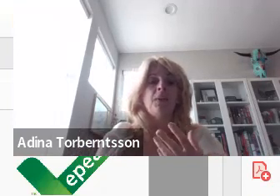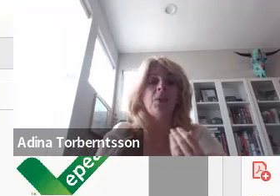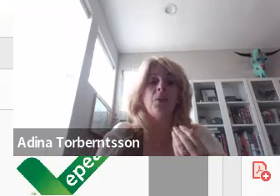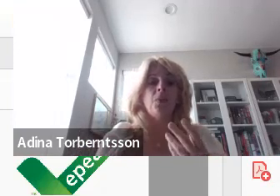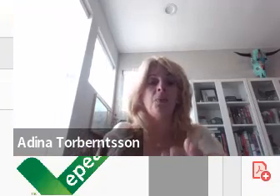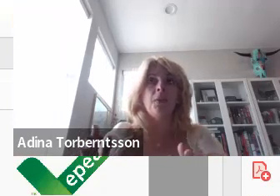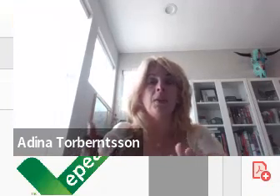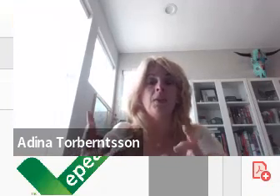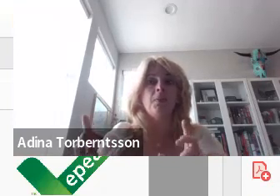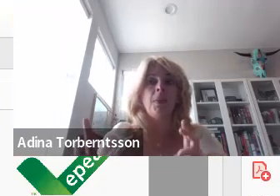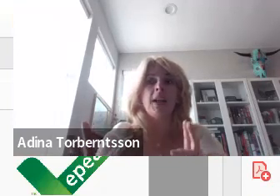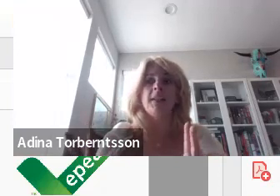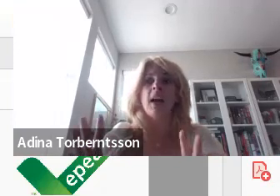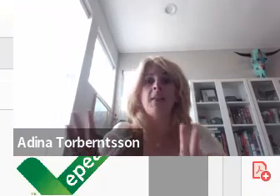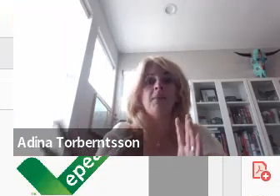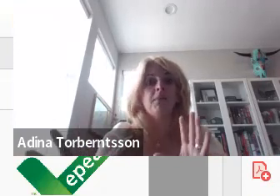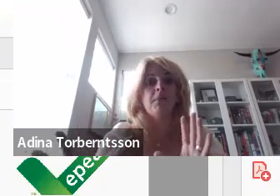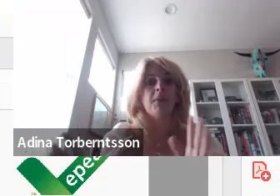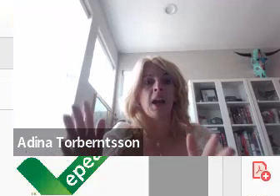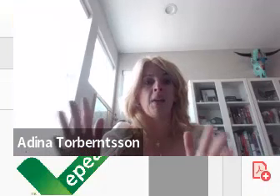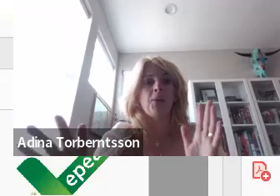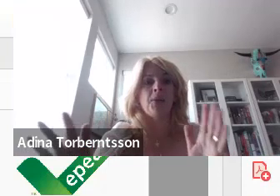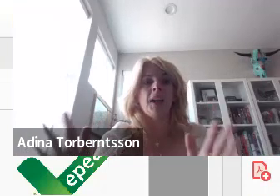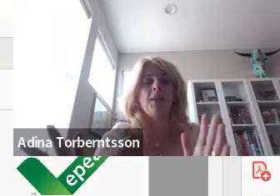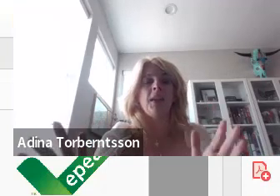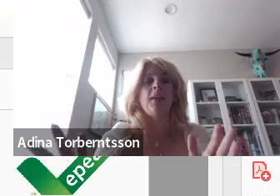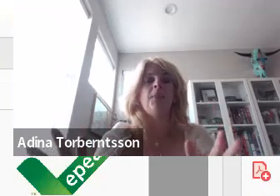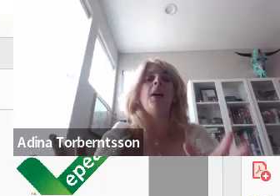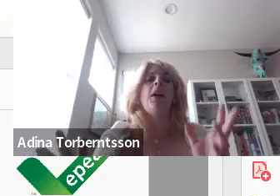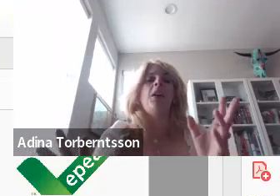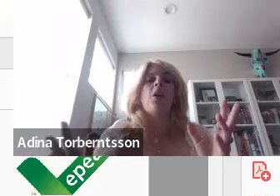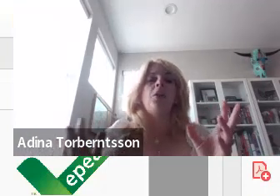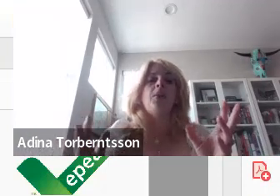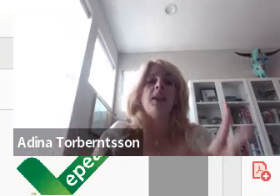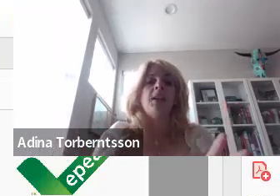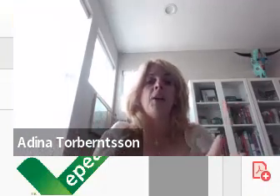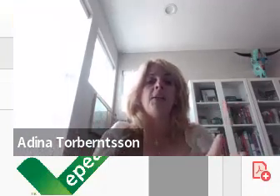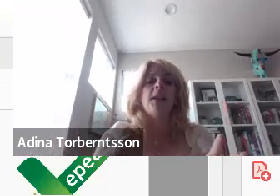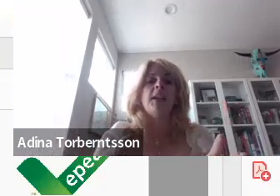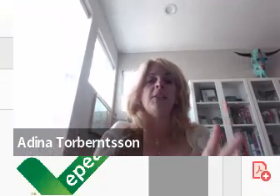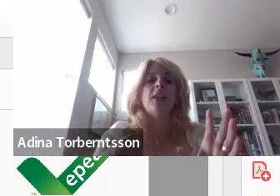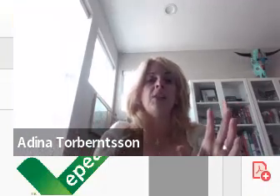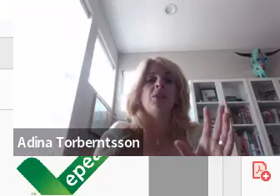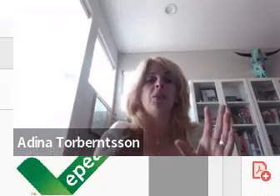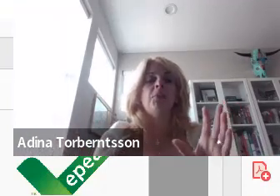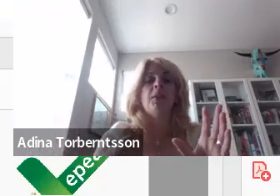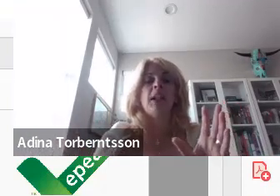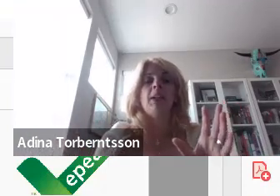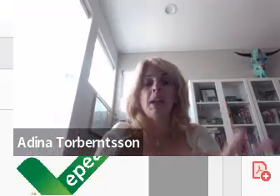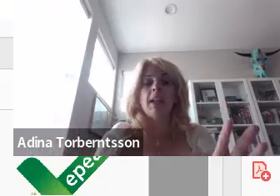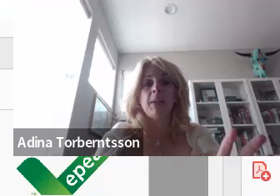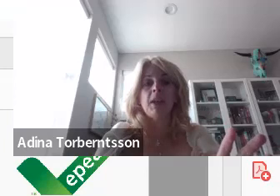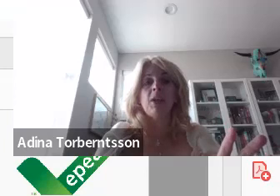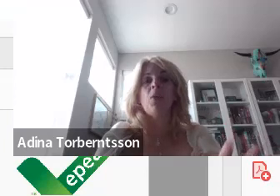like kind of two, I guess, guideposts to kind of think of. Are you seeking a policy that's looking to